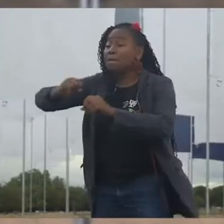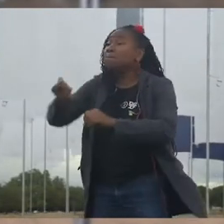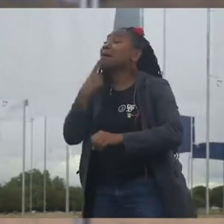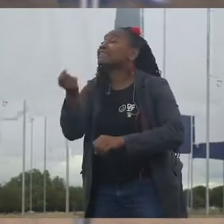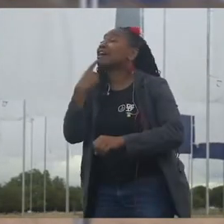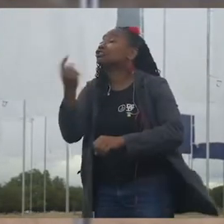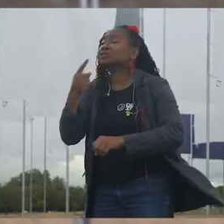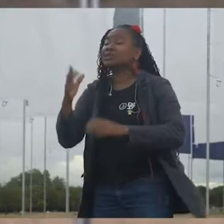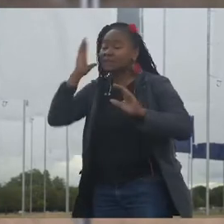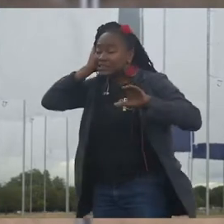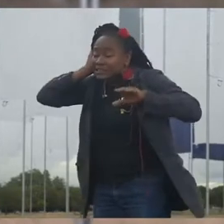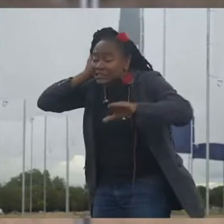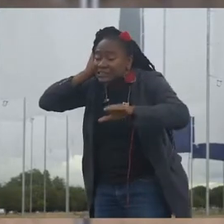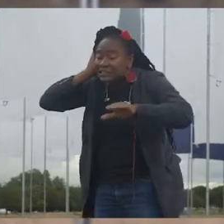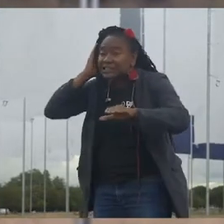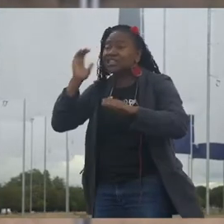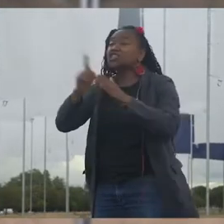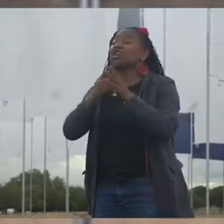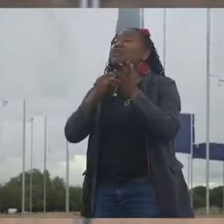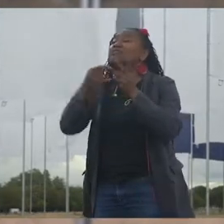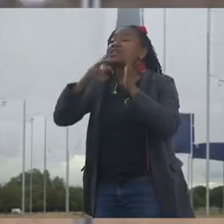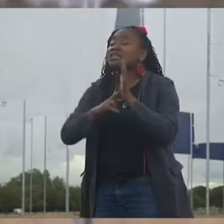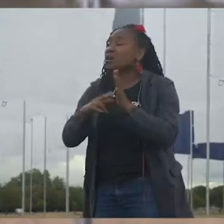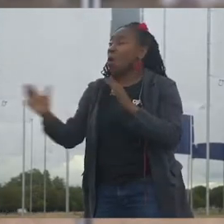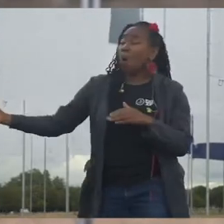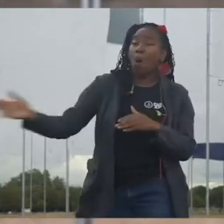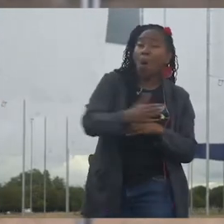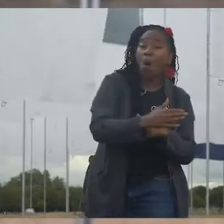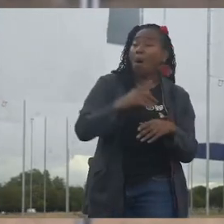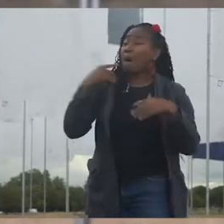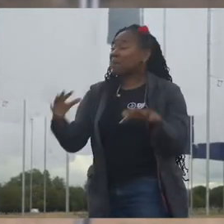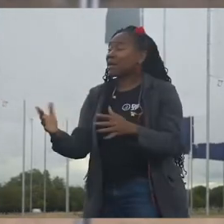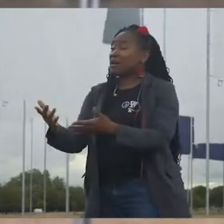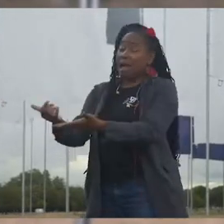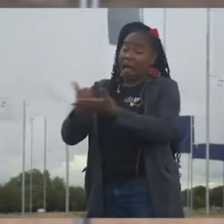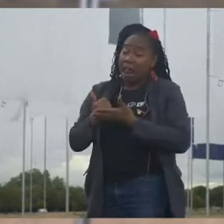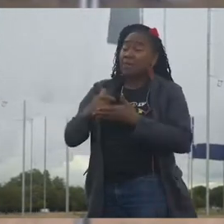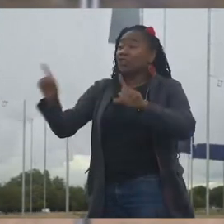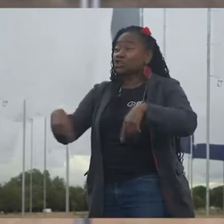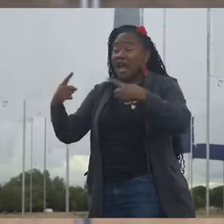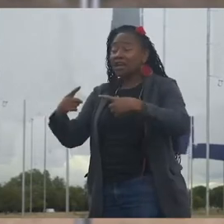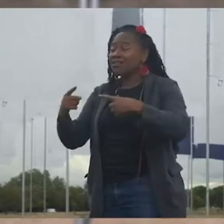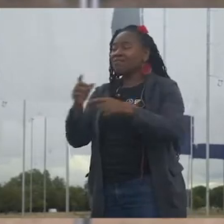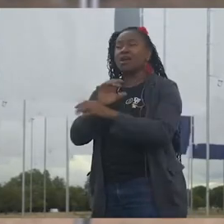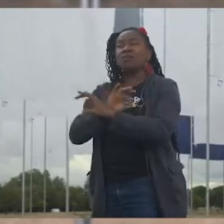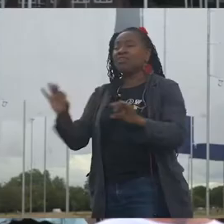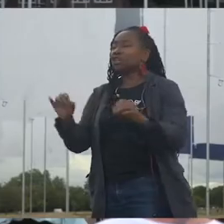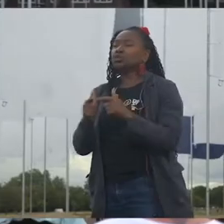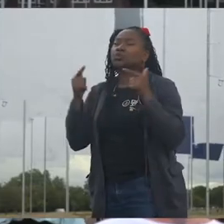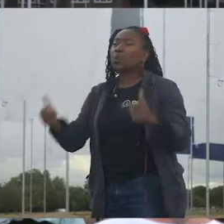Jason, DJ, and the team stepped up to every single challenge that we asked and delivered, and nothing was ever too much